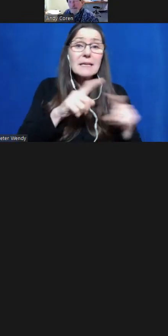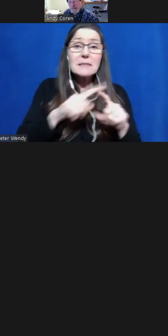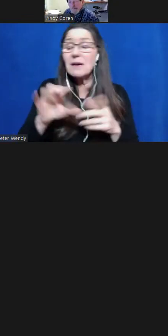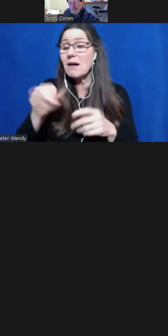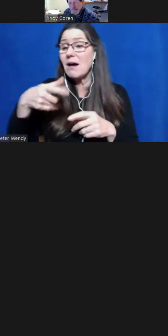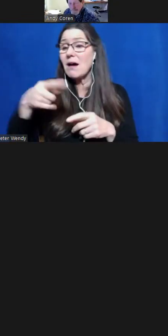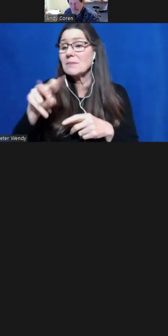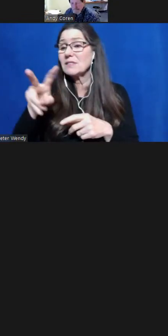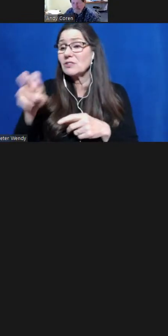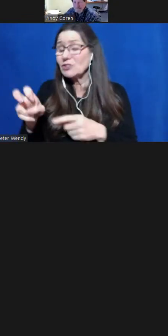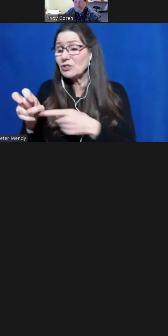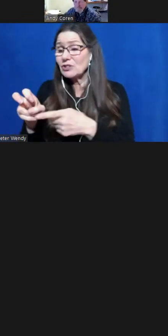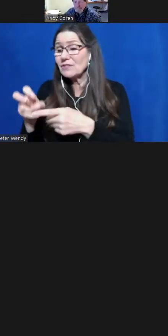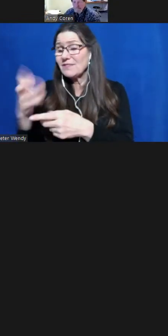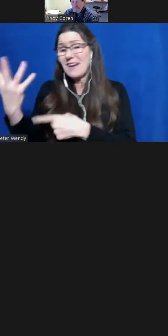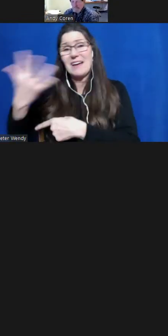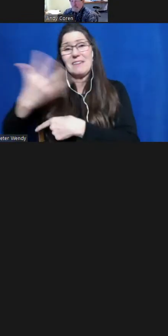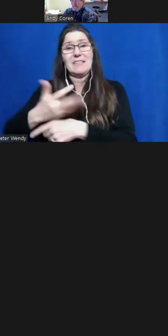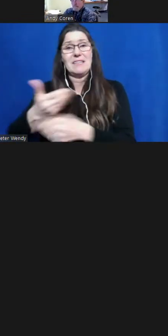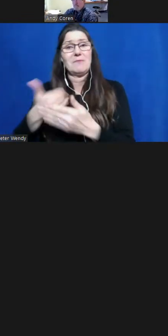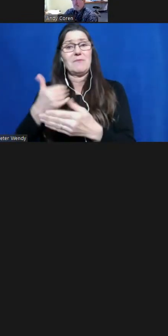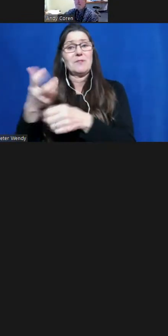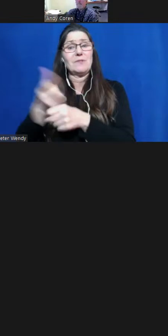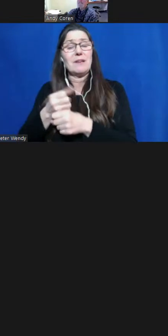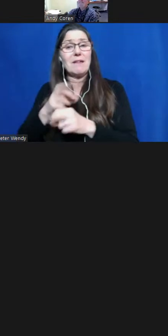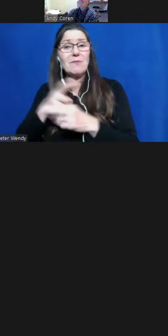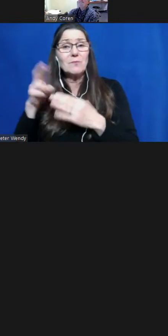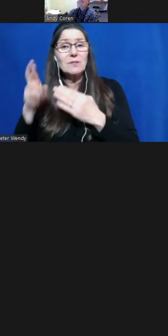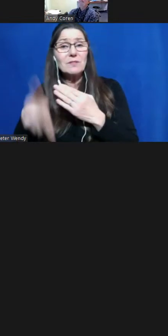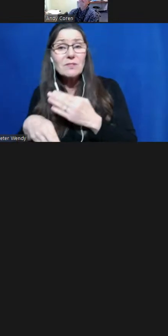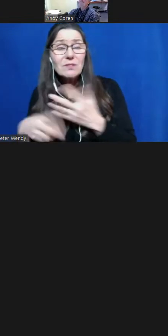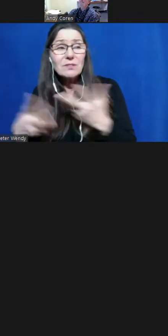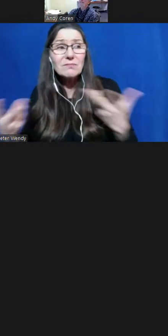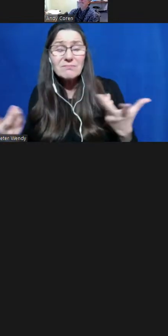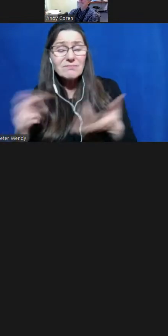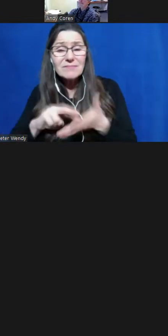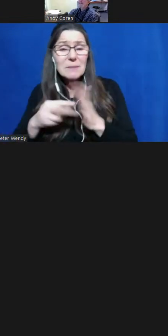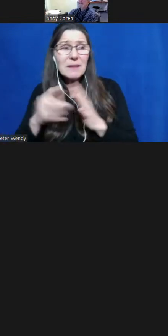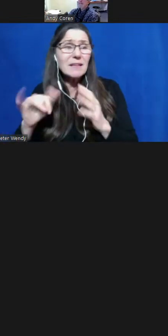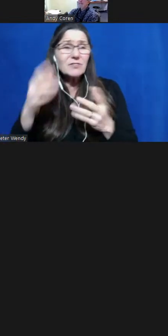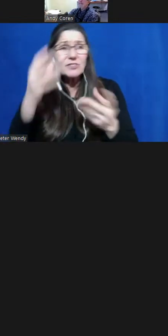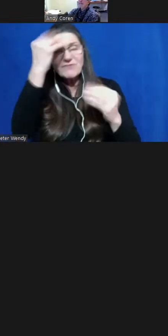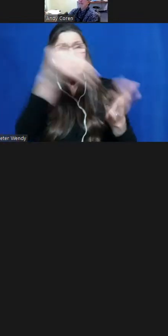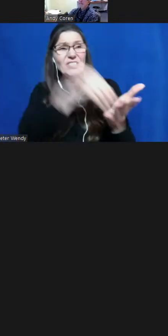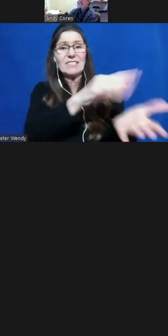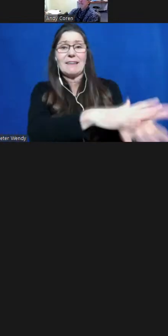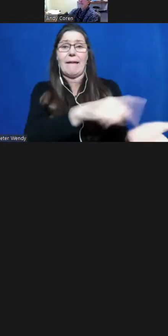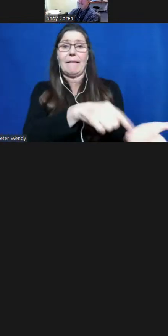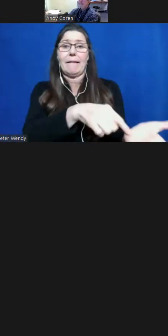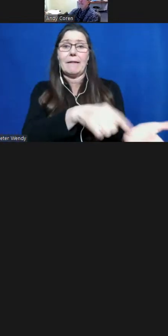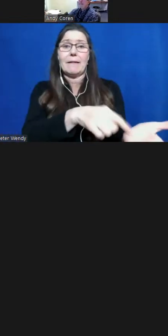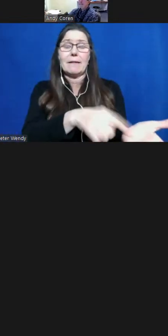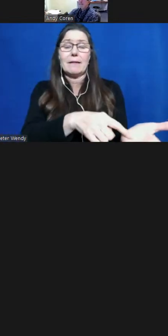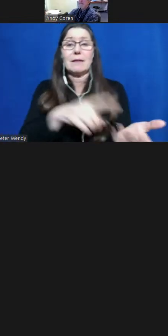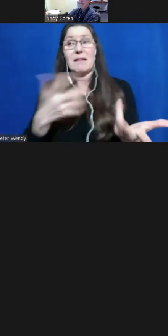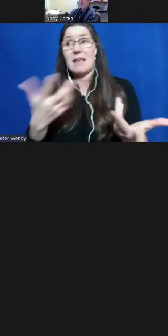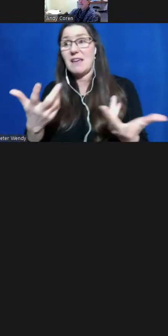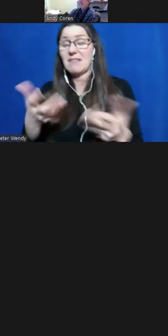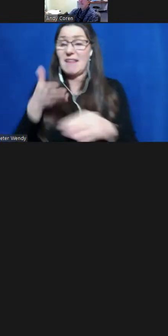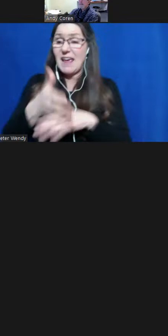for data, seeing that, after your 5 days, 10 days, you're off of quarantine if you don't have symptoms?